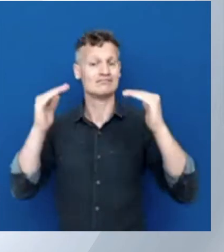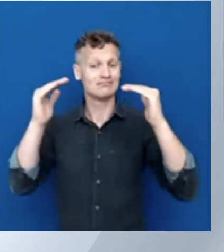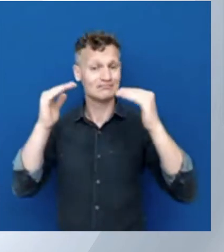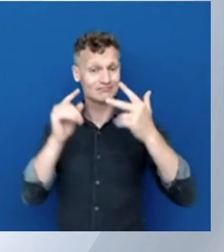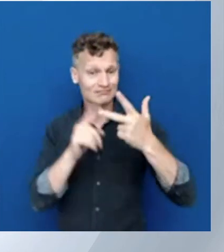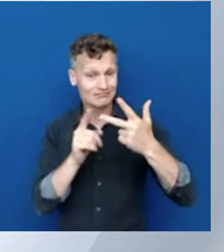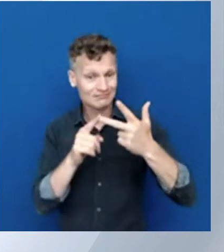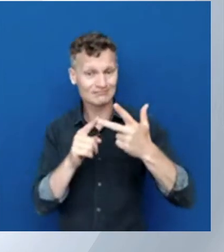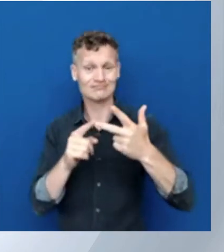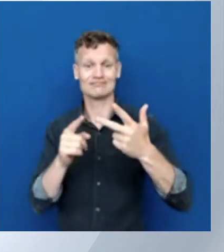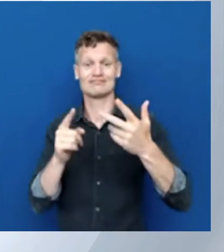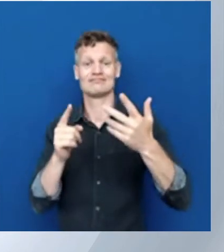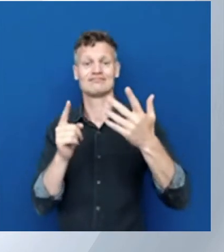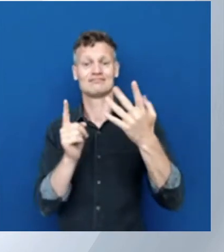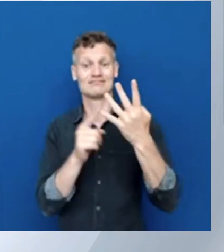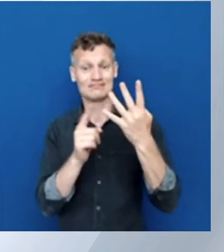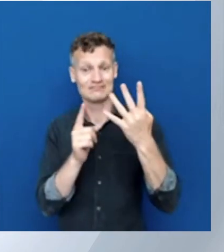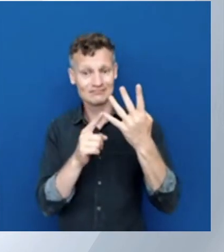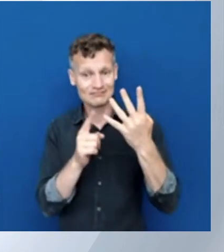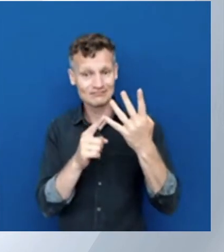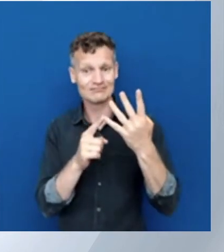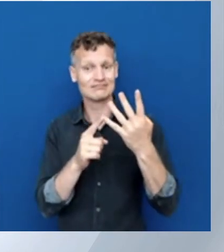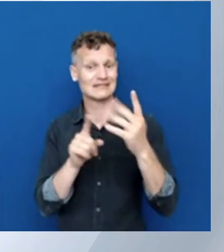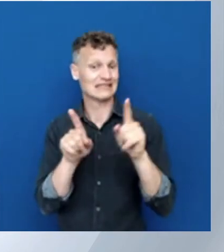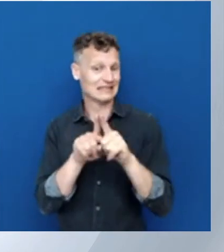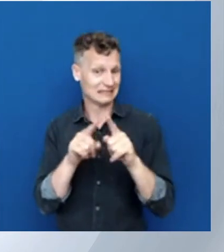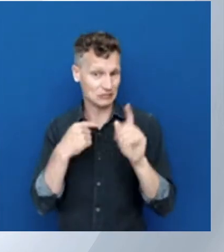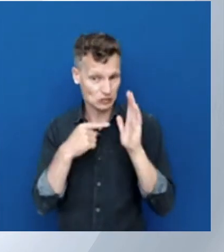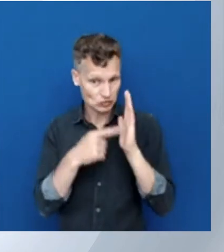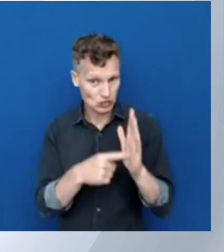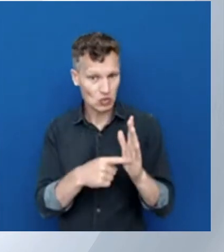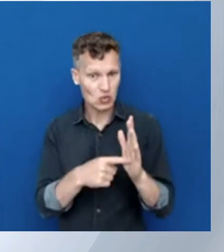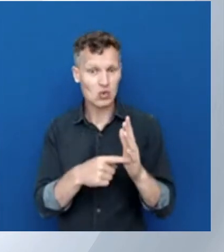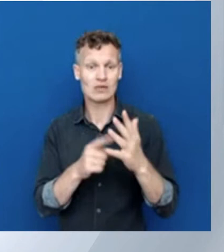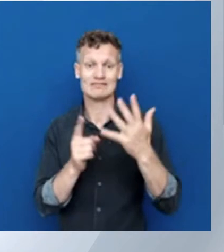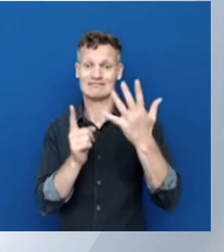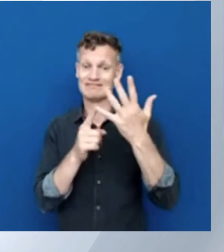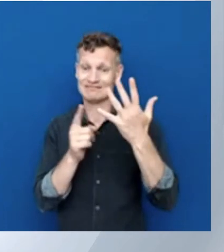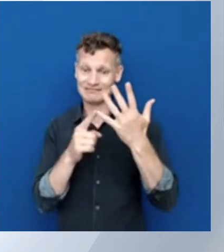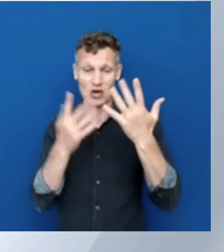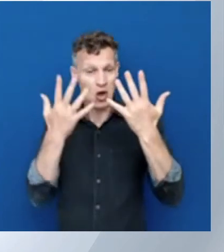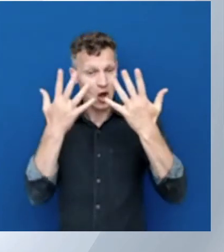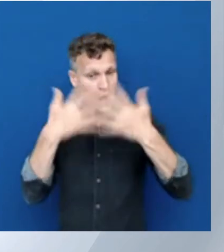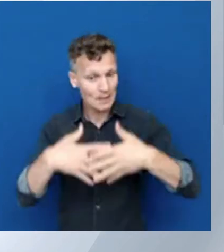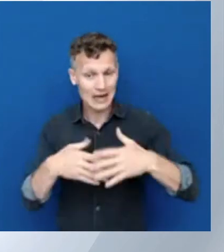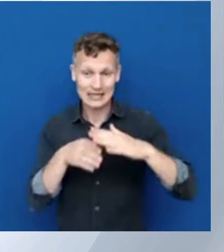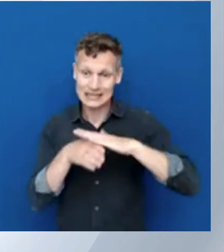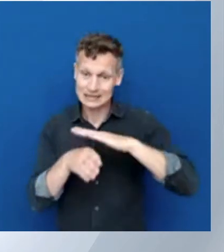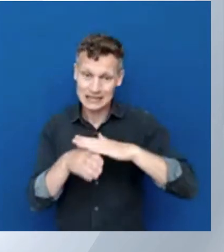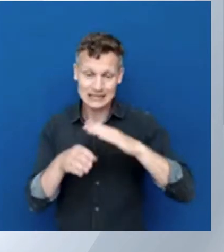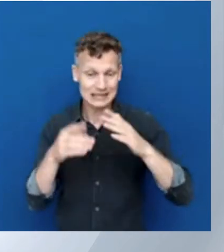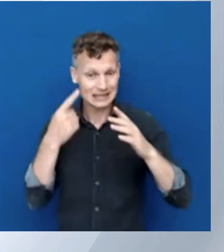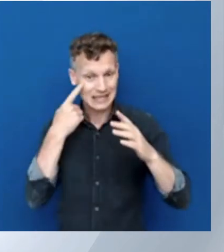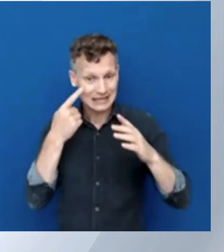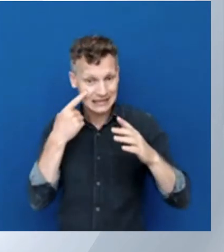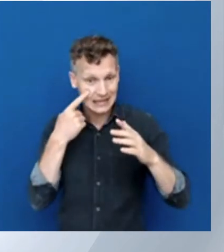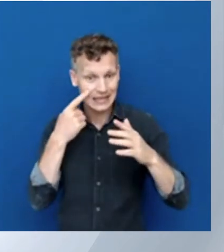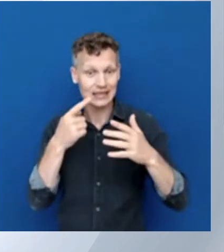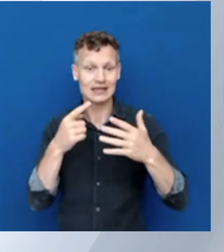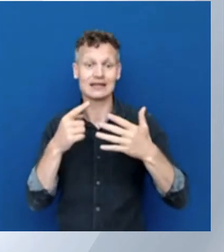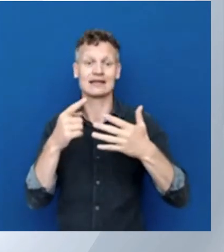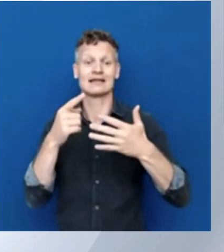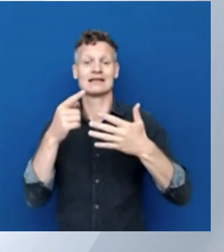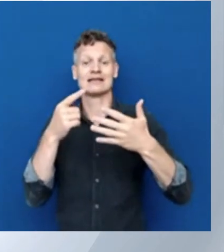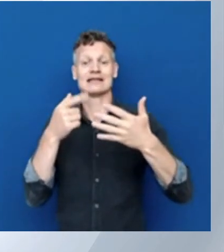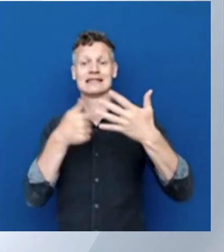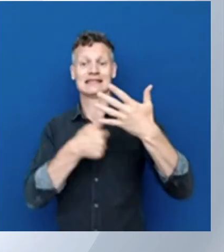automated testing library like I've shown you today, automate accessibility testing in your DevOps pipelines, and measure